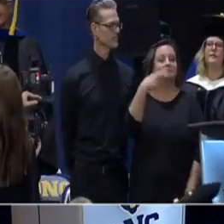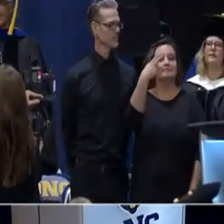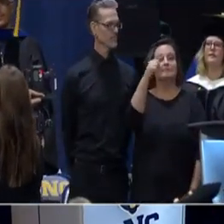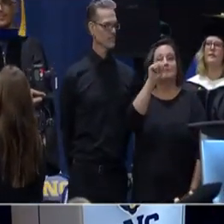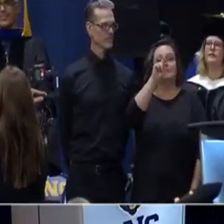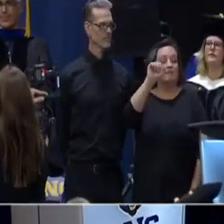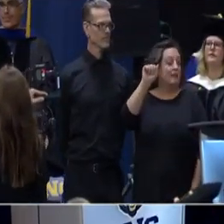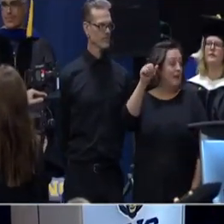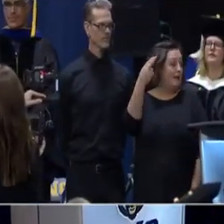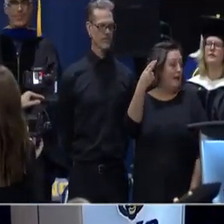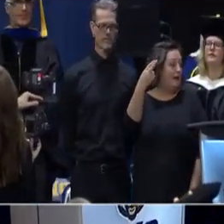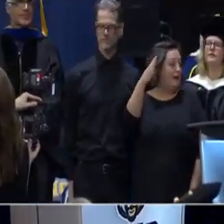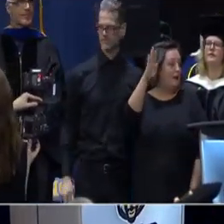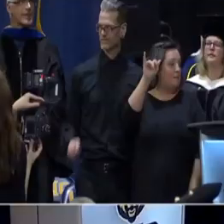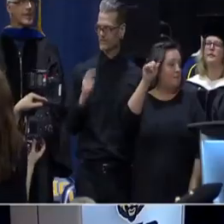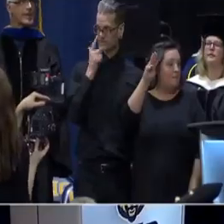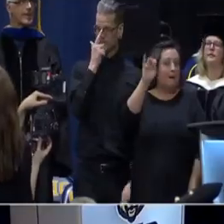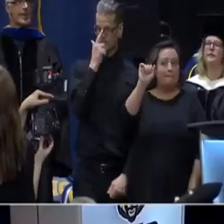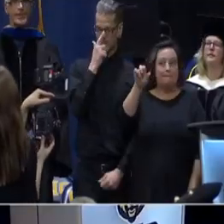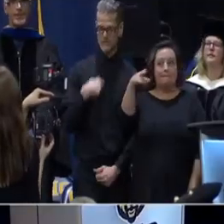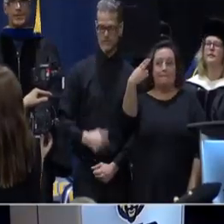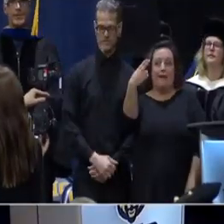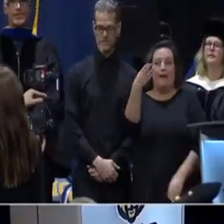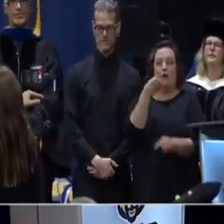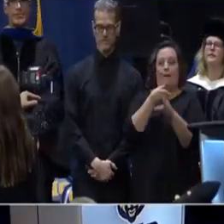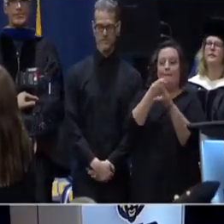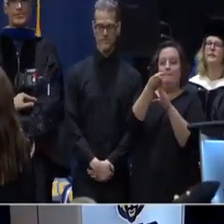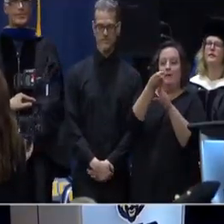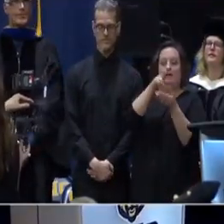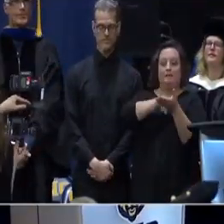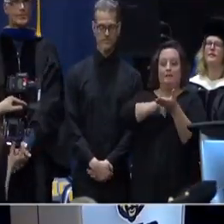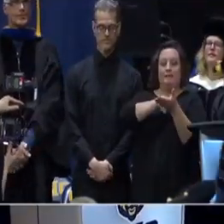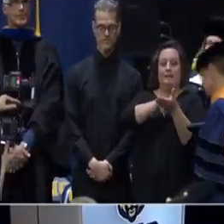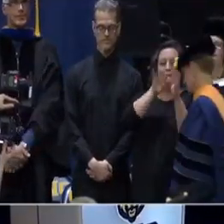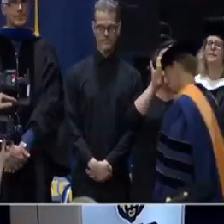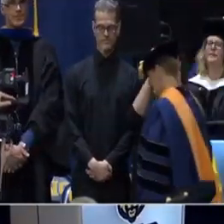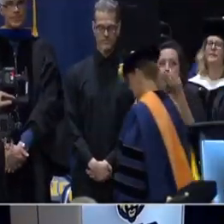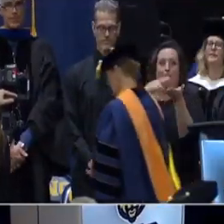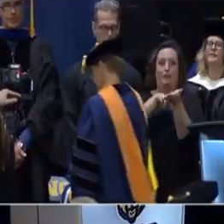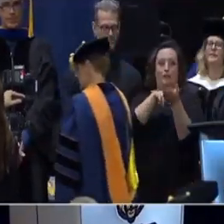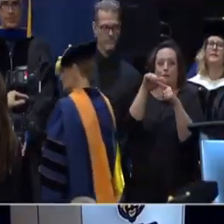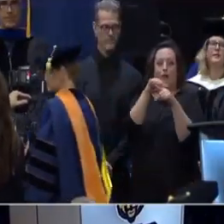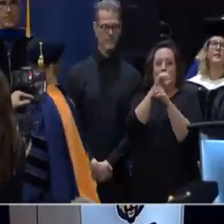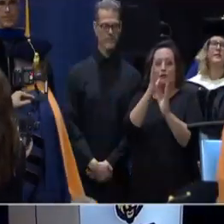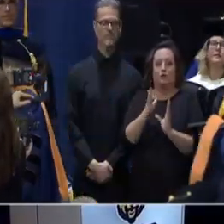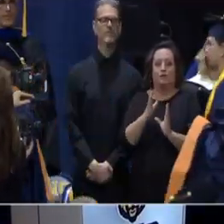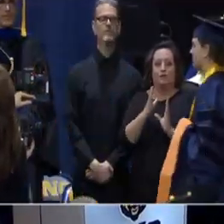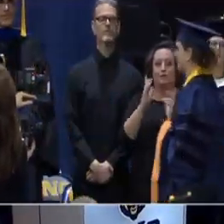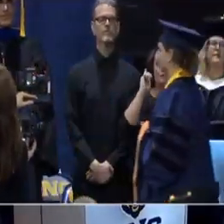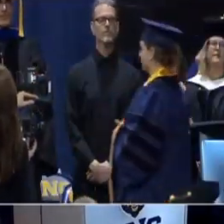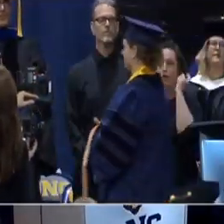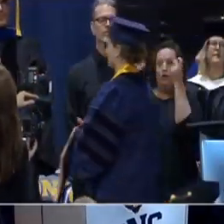Hannah Brumbaugh. Hannah Brumbaugh's major is Nursing, Family Nurse Practitioner. Dr.